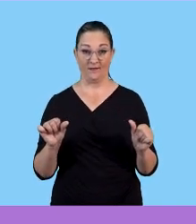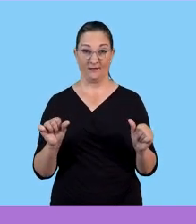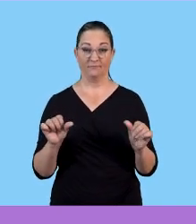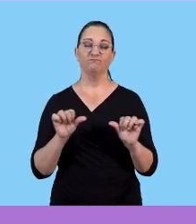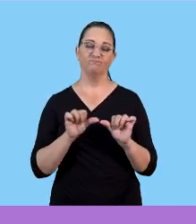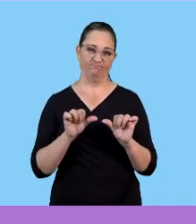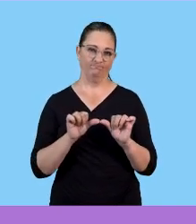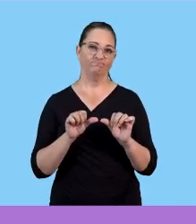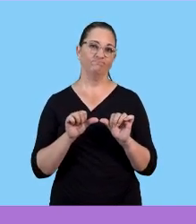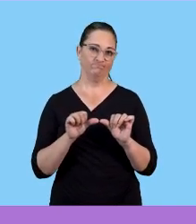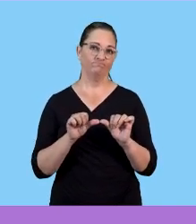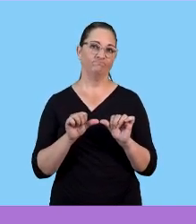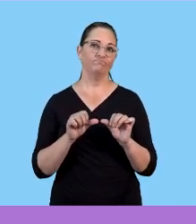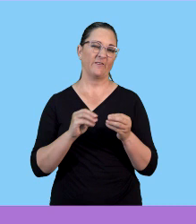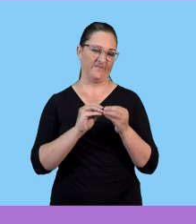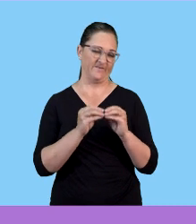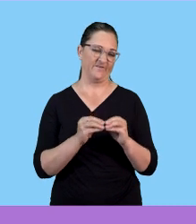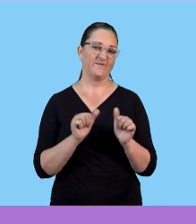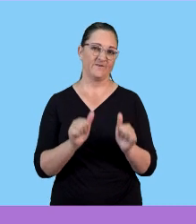lengthwise fits